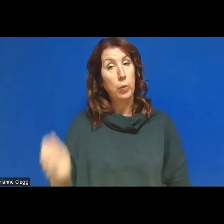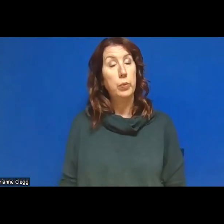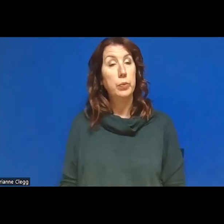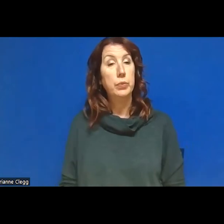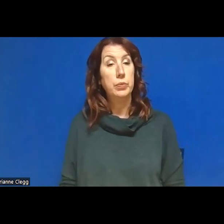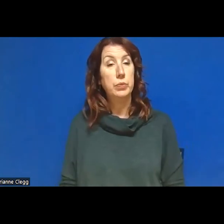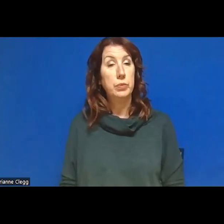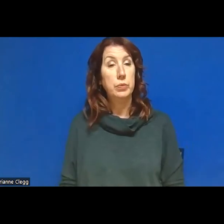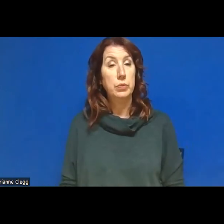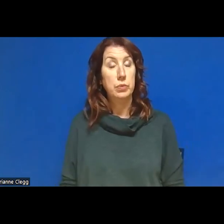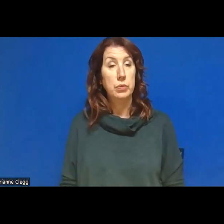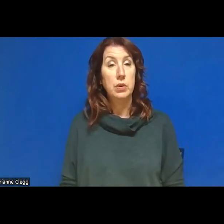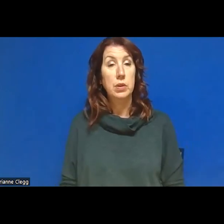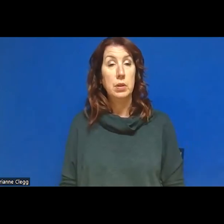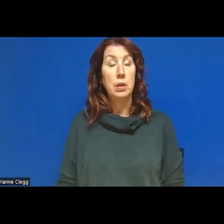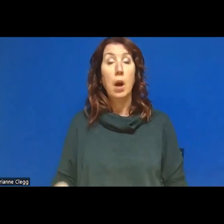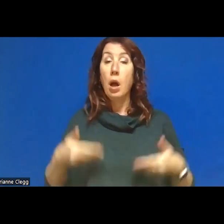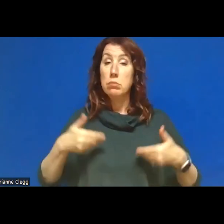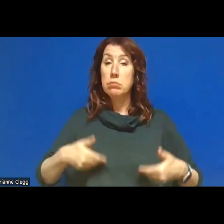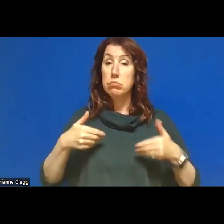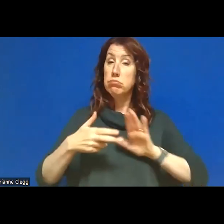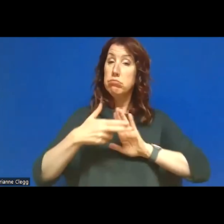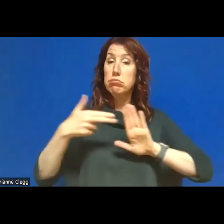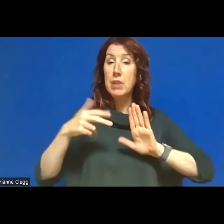Living disabled, loud, and proud means claiming my disability.